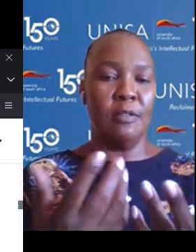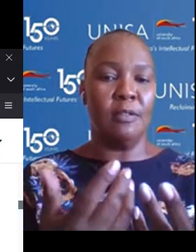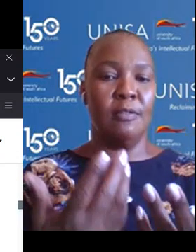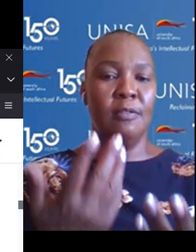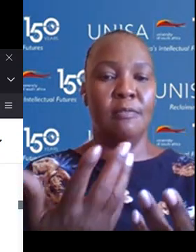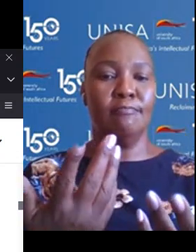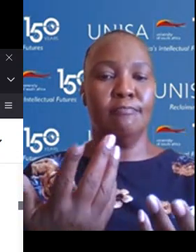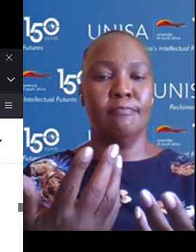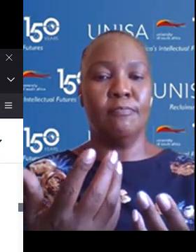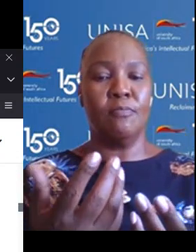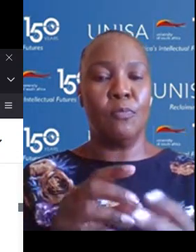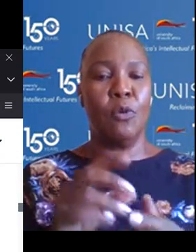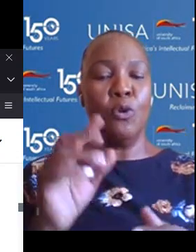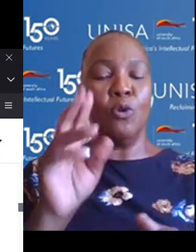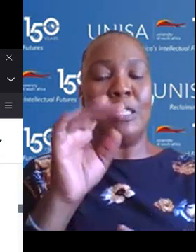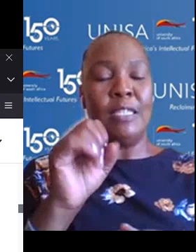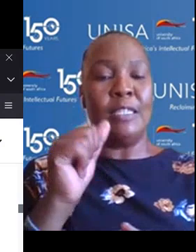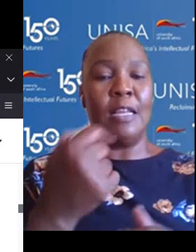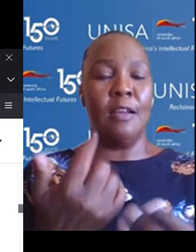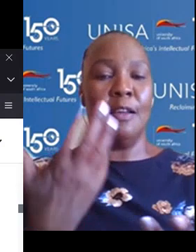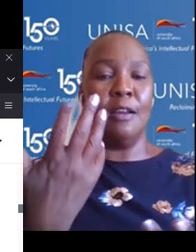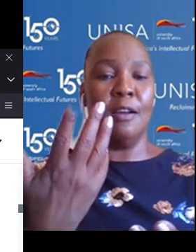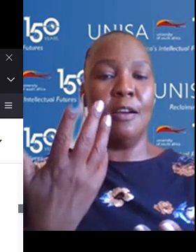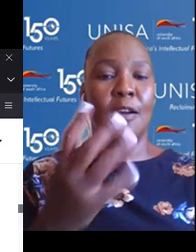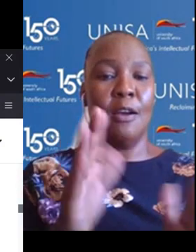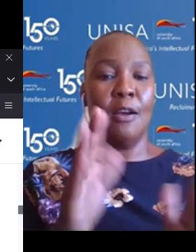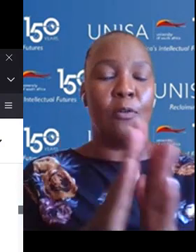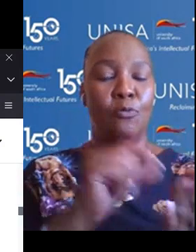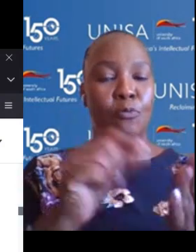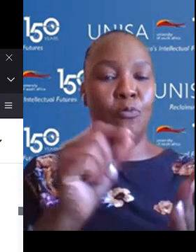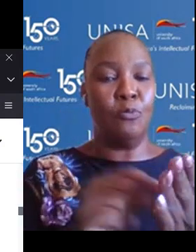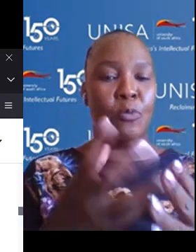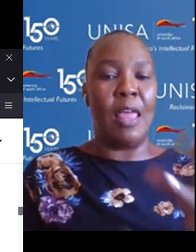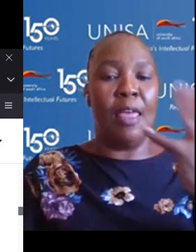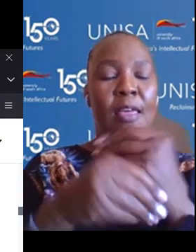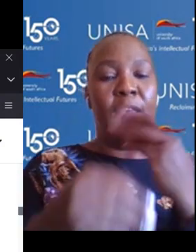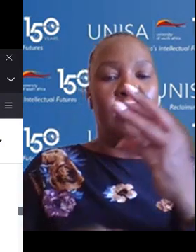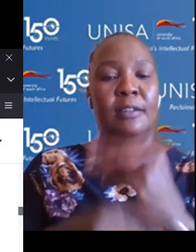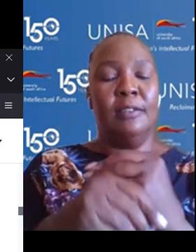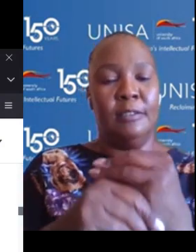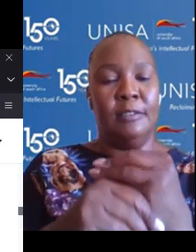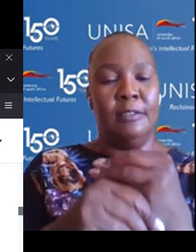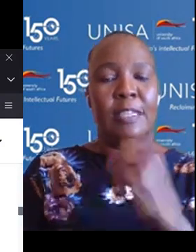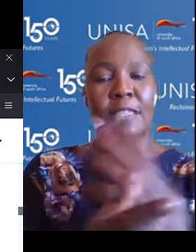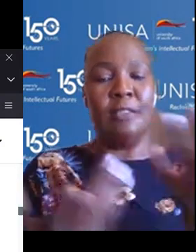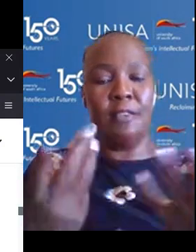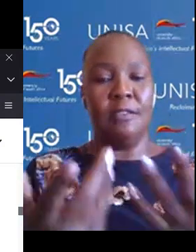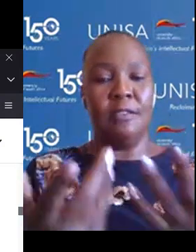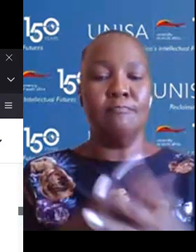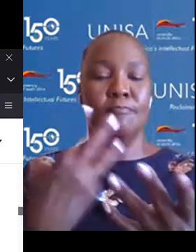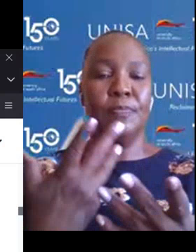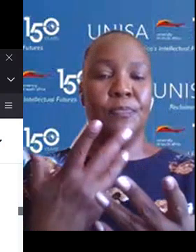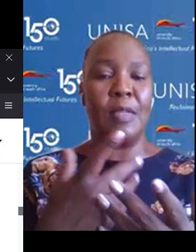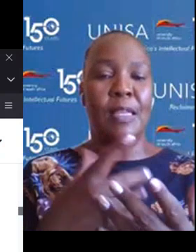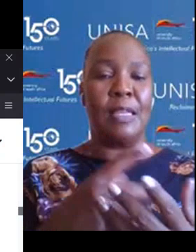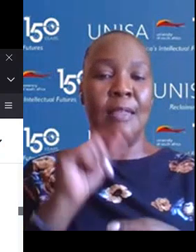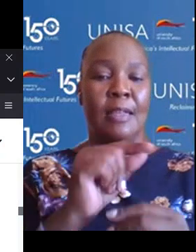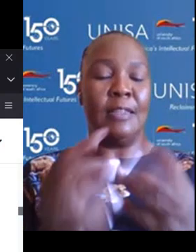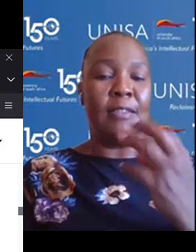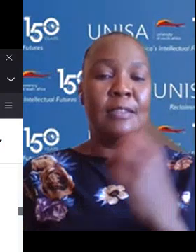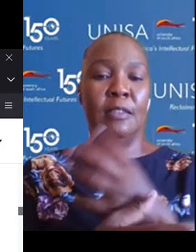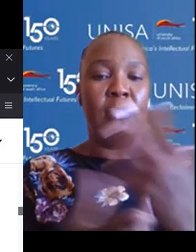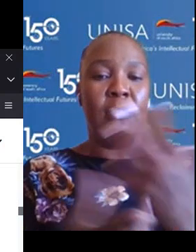new notebook. We added a section. And now we can add, for instance, a name for that section. So this